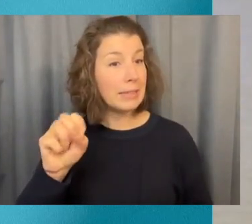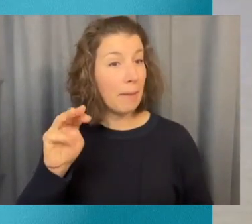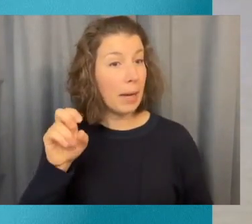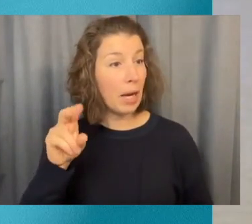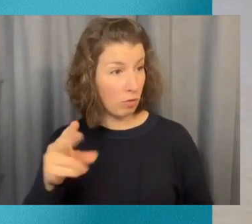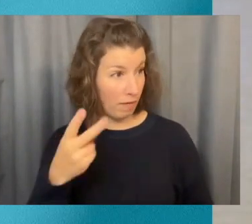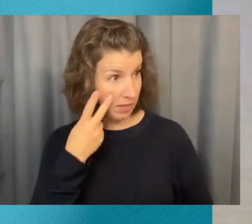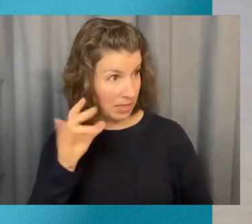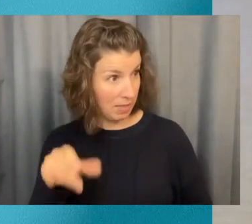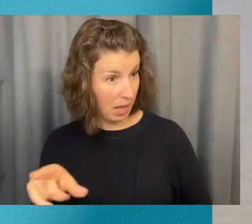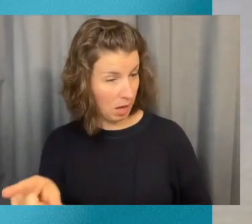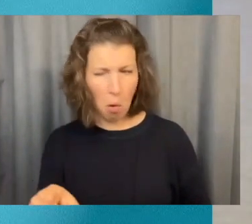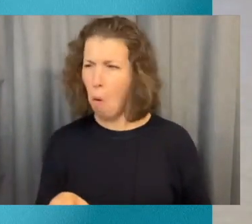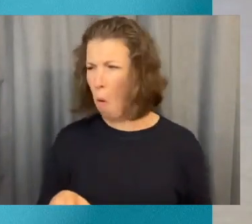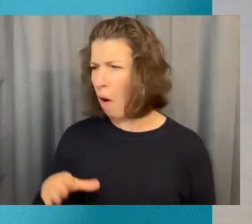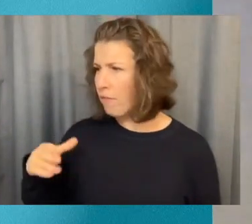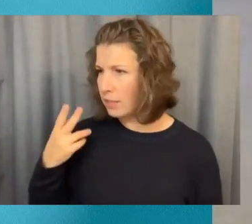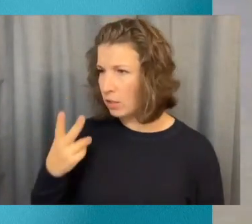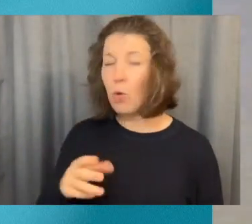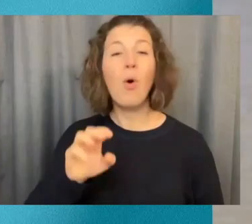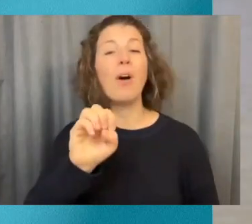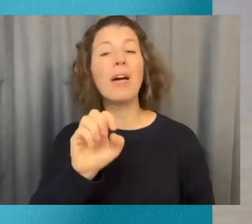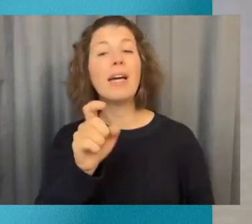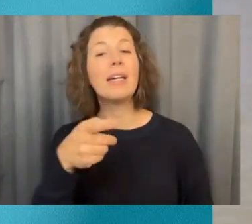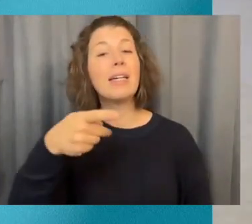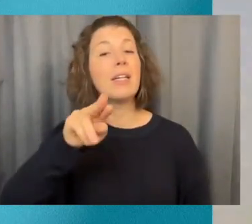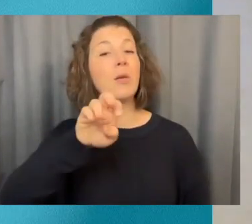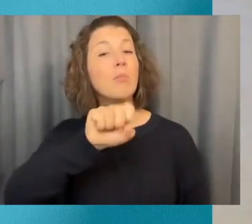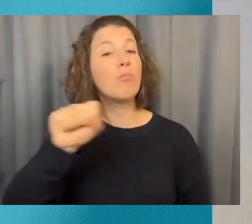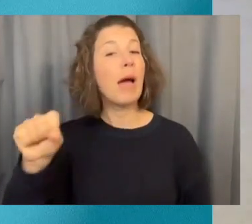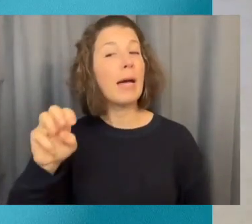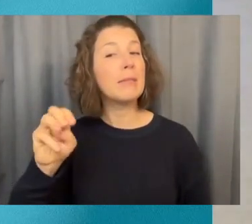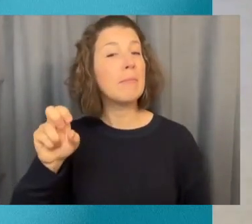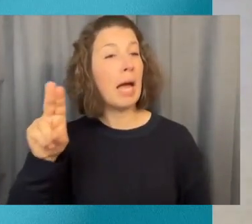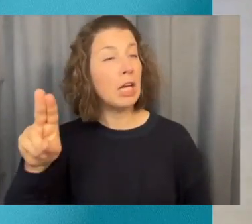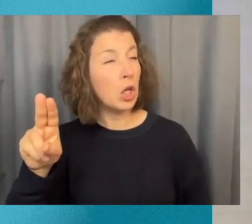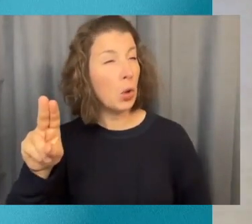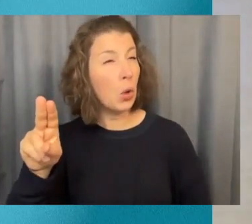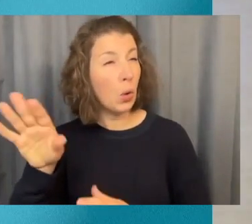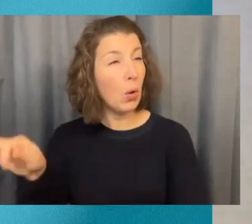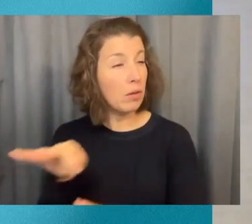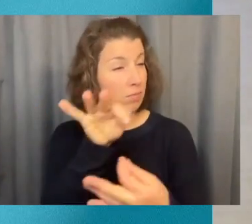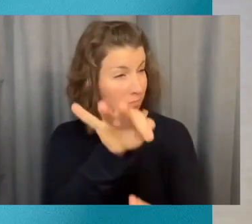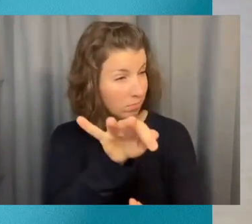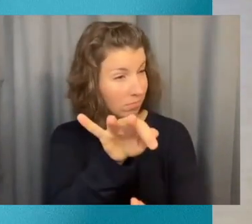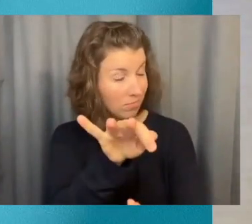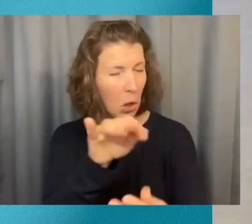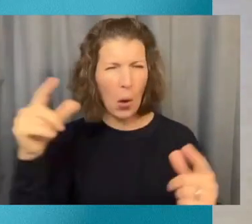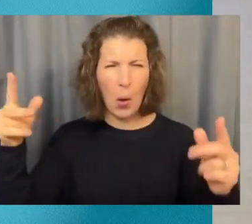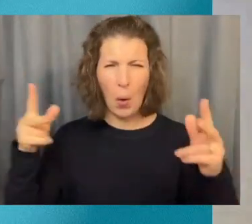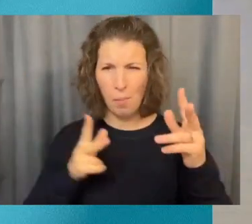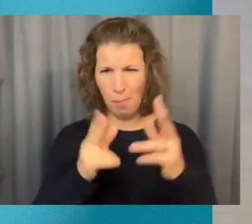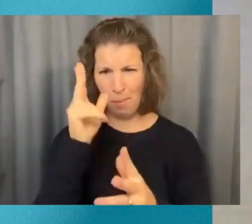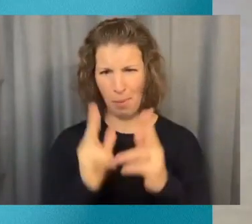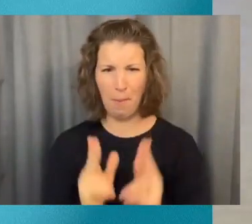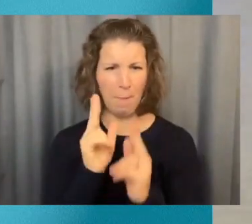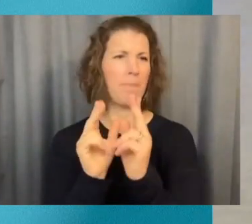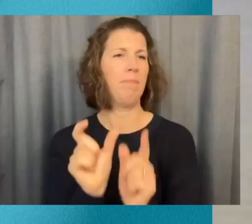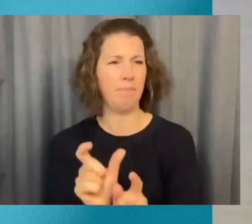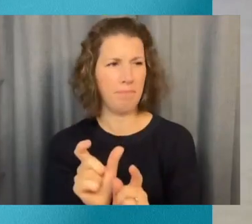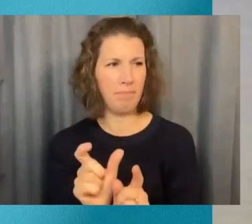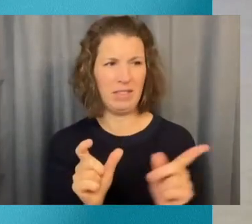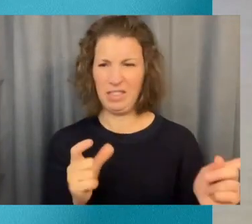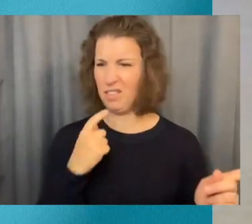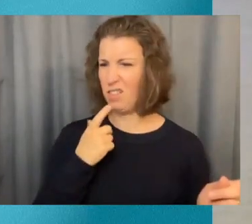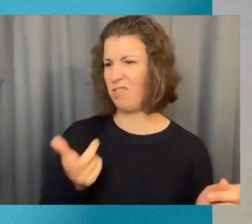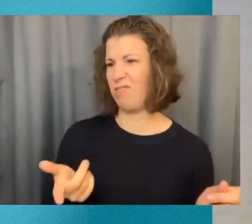them the express menu. There's a couple things on there, but in general, I mean, the express menu was not, in his opinion, very appetizing. He was